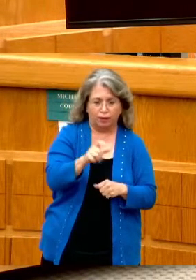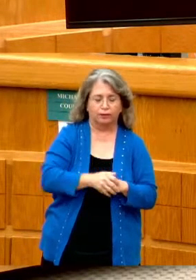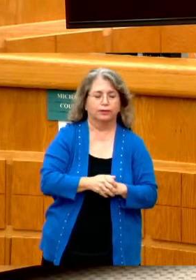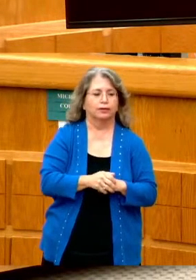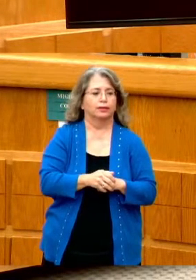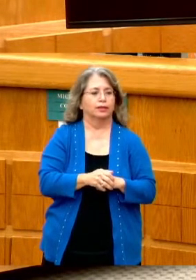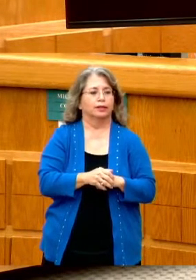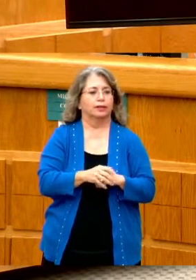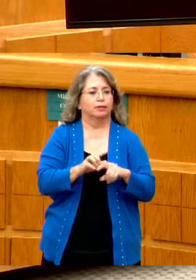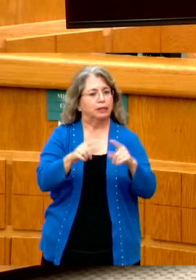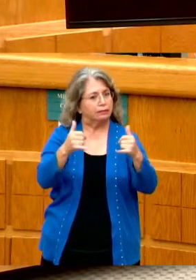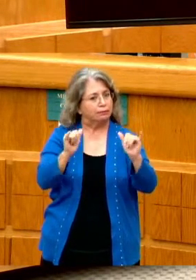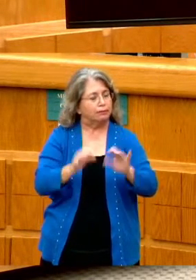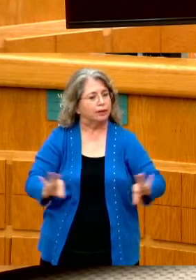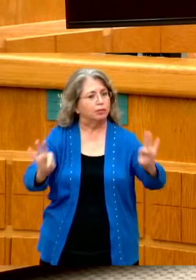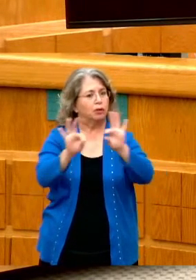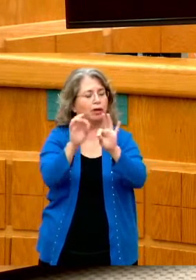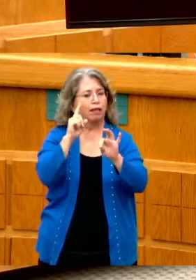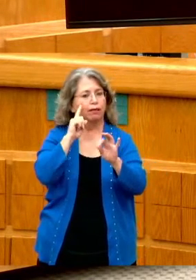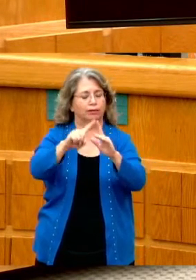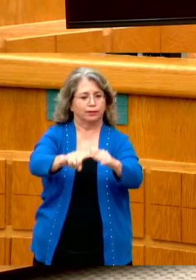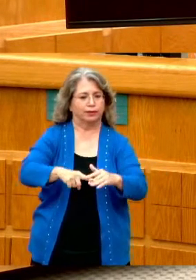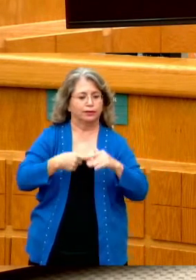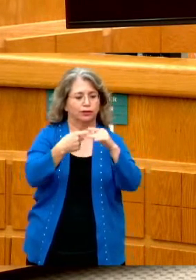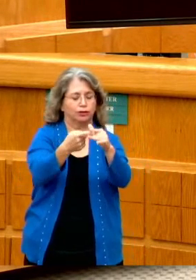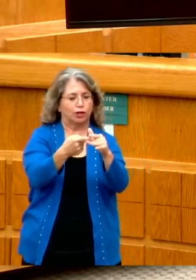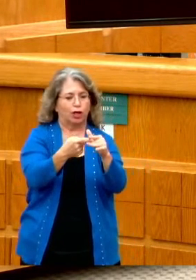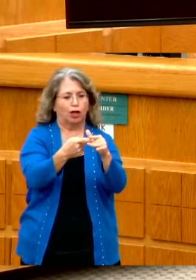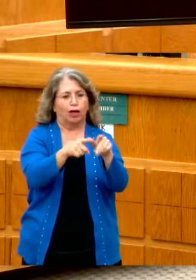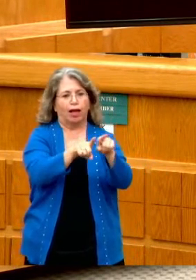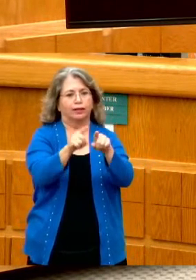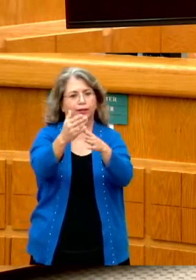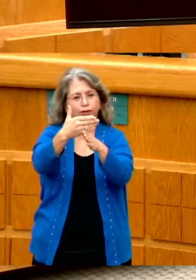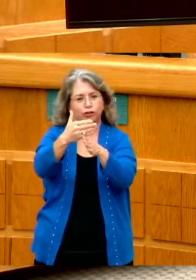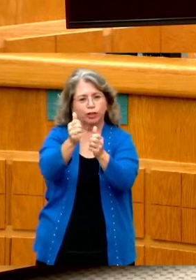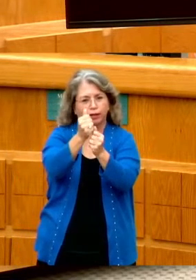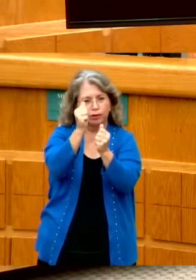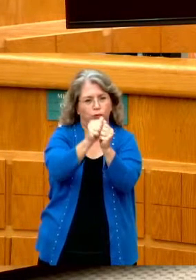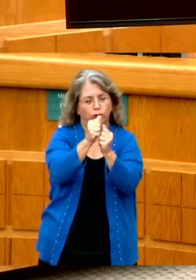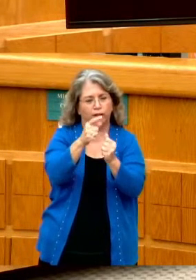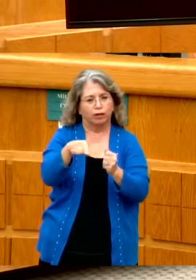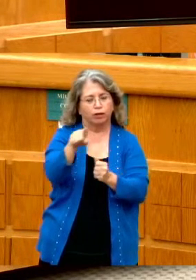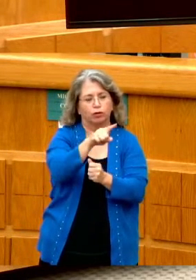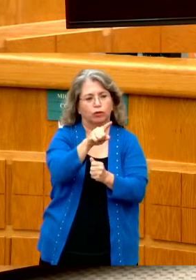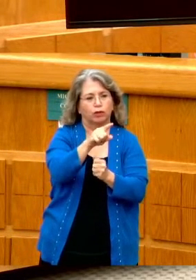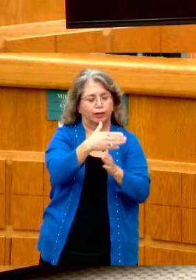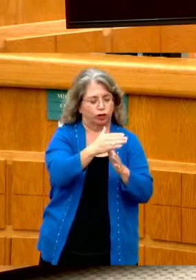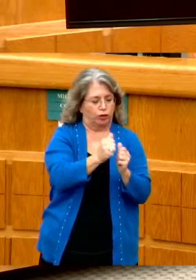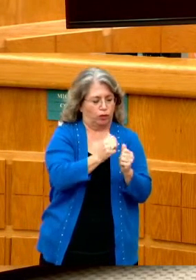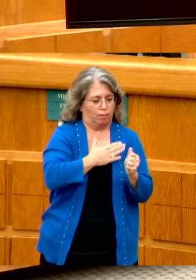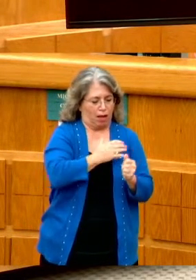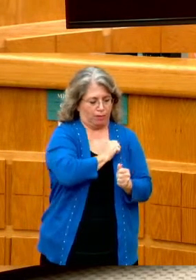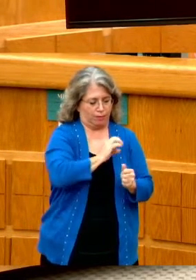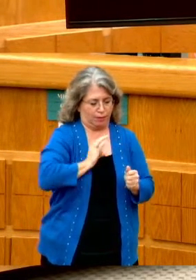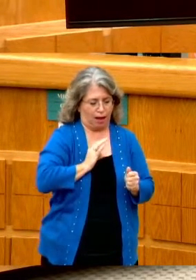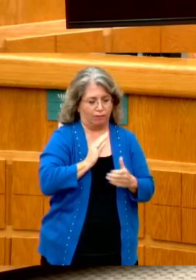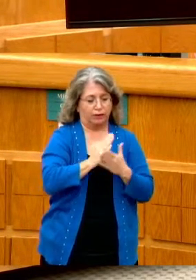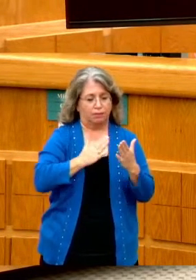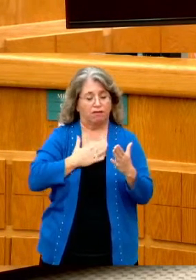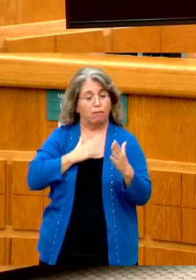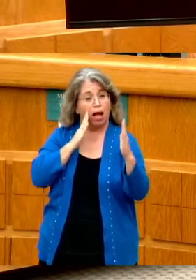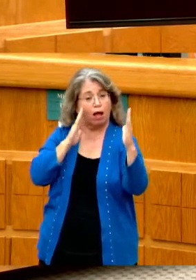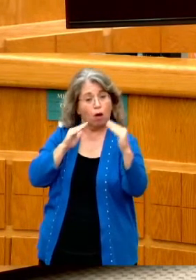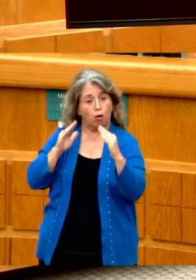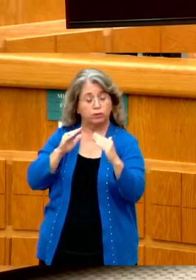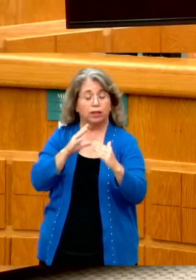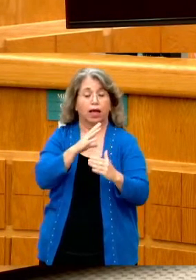it's important that I think we start off, and as I share with you, and I have shared with my staff, some of my hopes and my